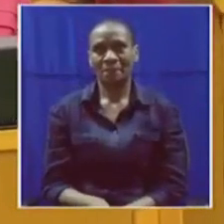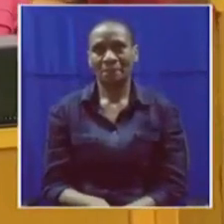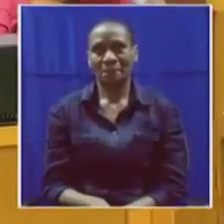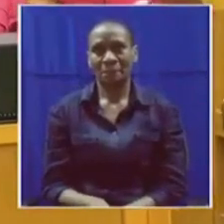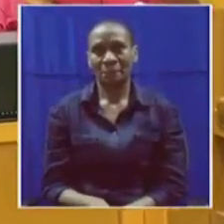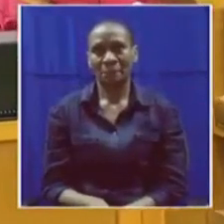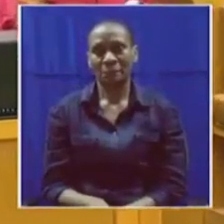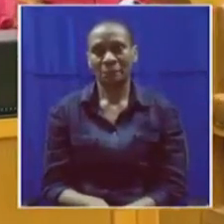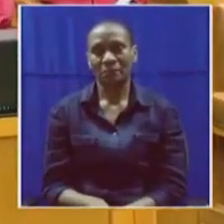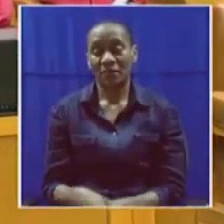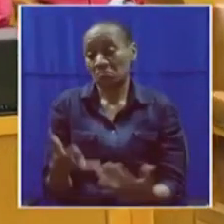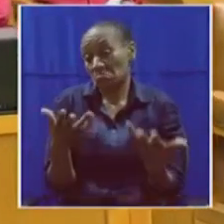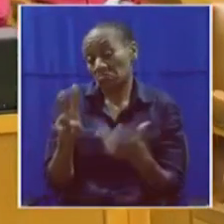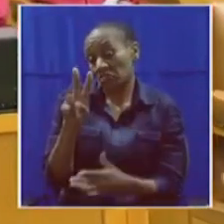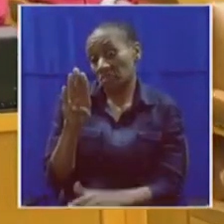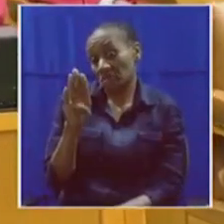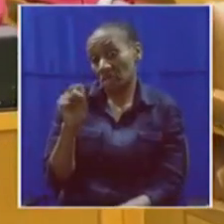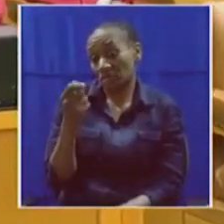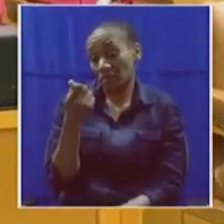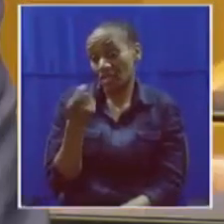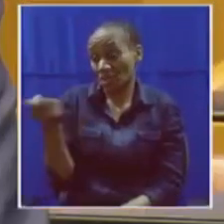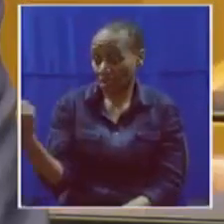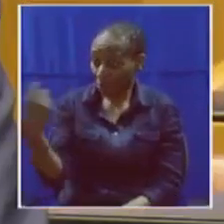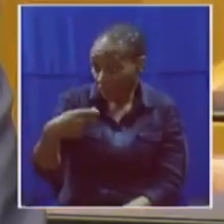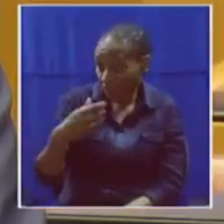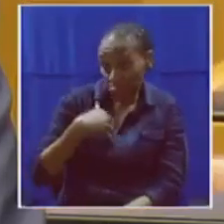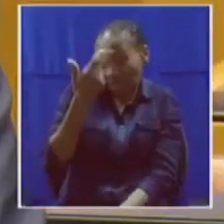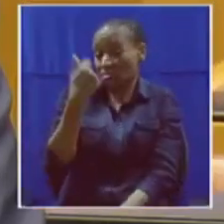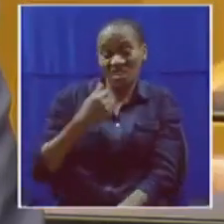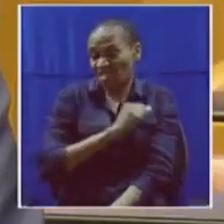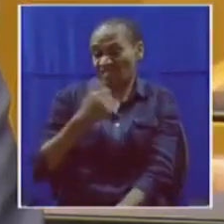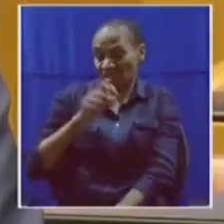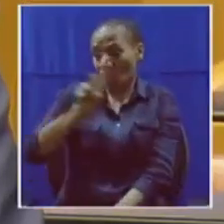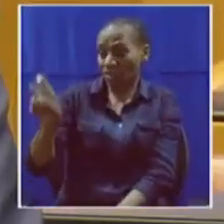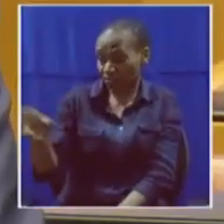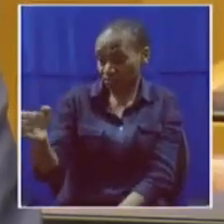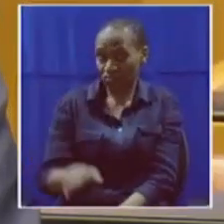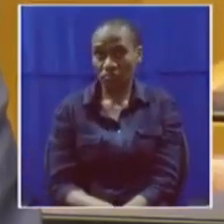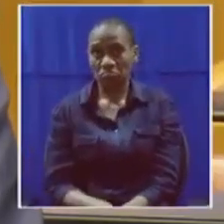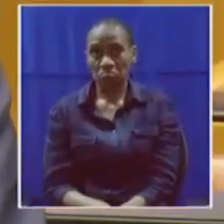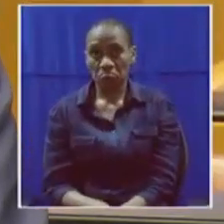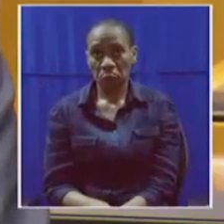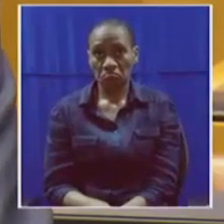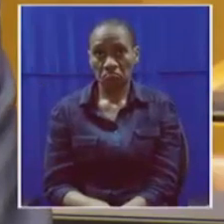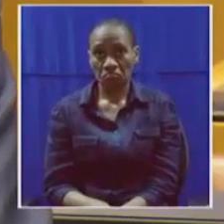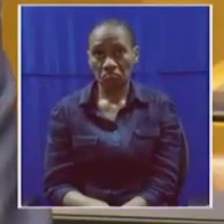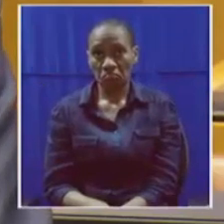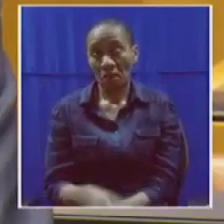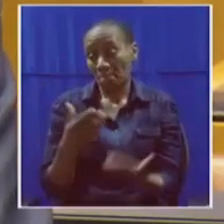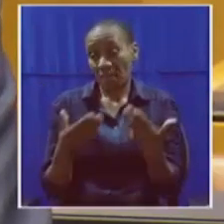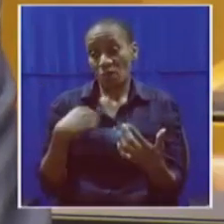Whether you have repaid the VBS money or not, I haven't asked you that question. Until maybe I release the forensic